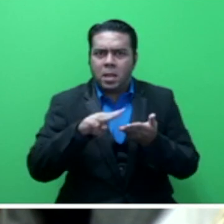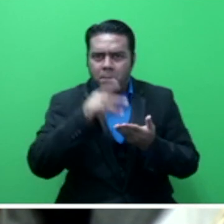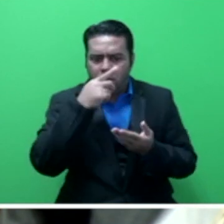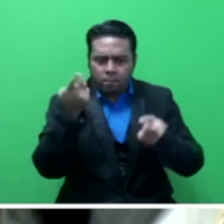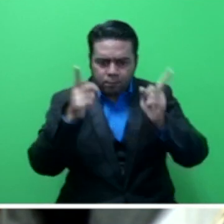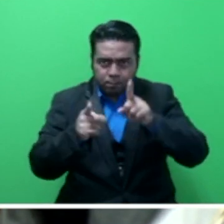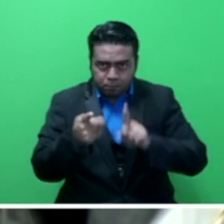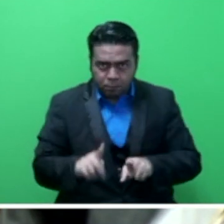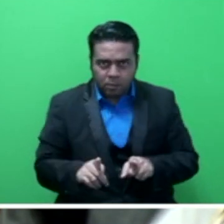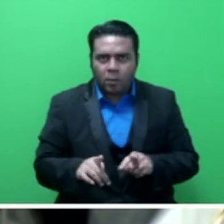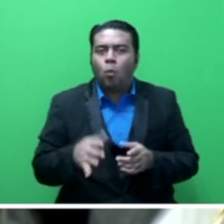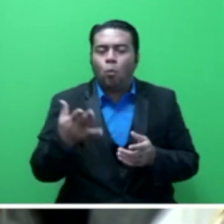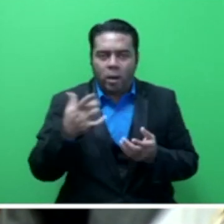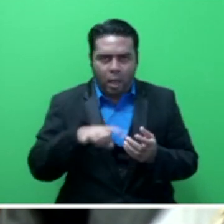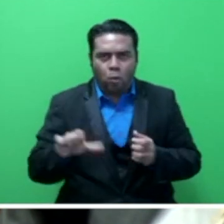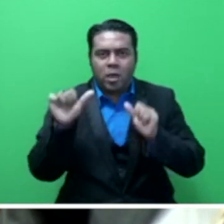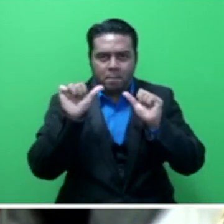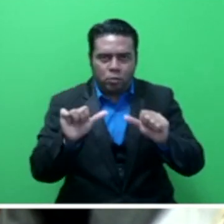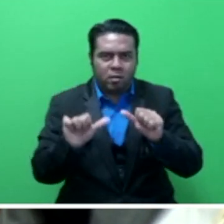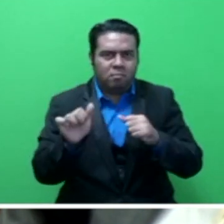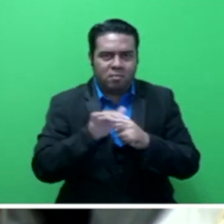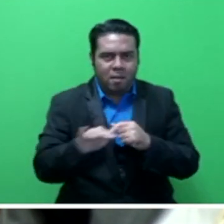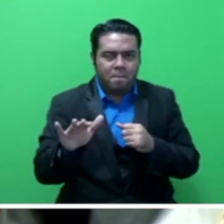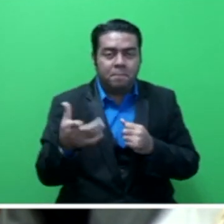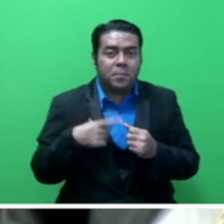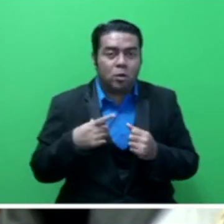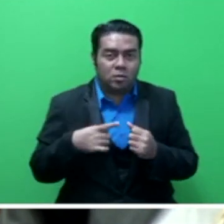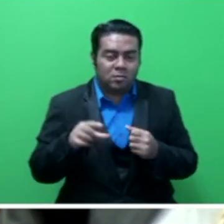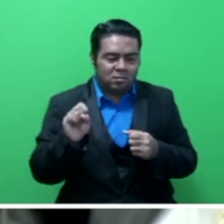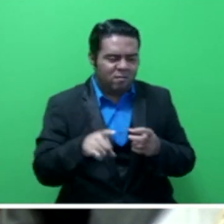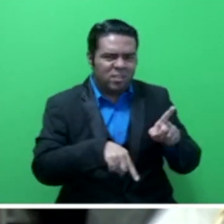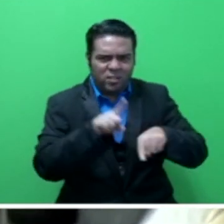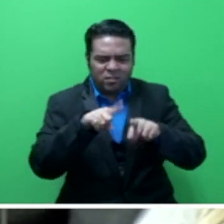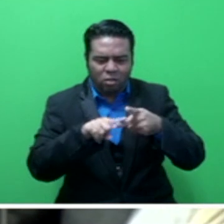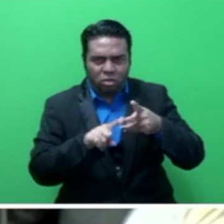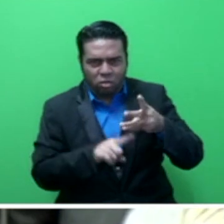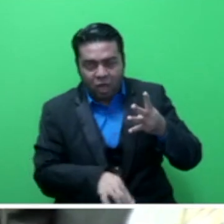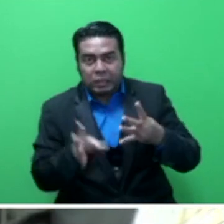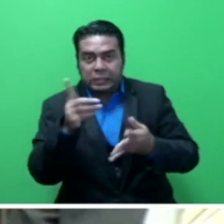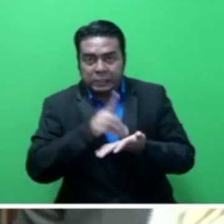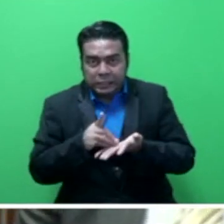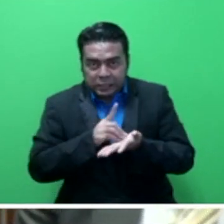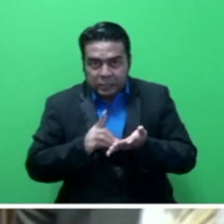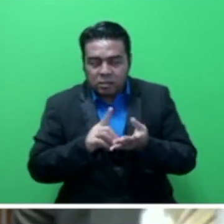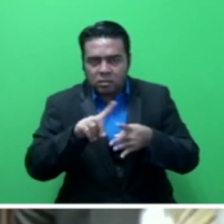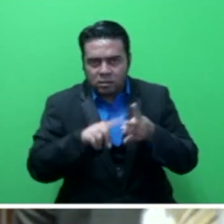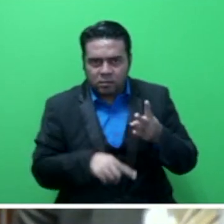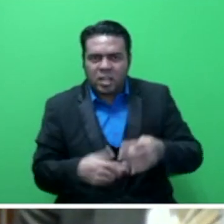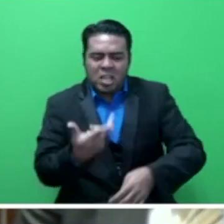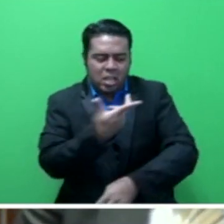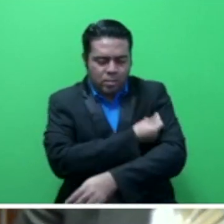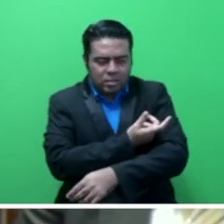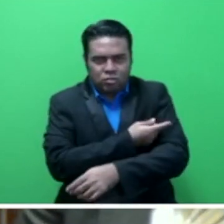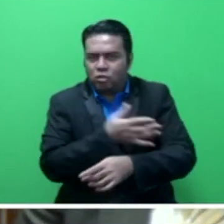are prevented from diphtheria, tetanus, pertussis, influenza, measles, and the list goes on. Immunization is the